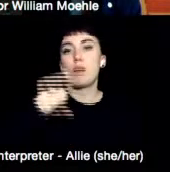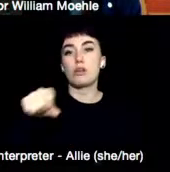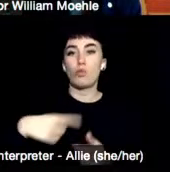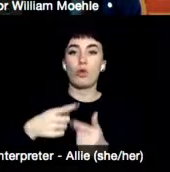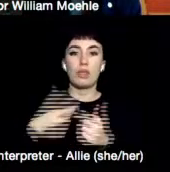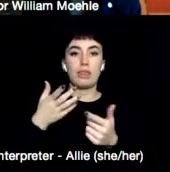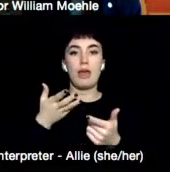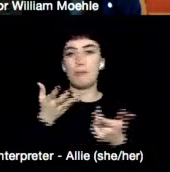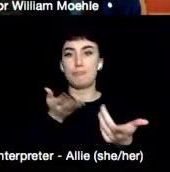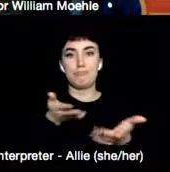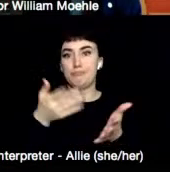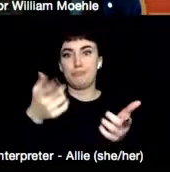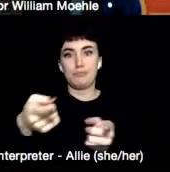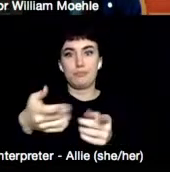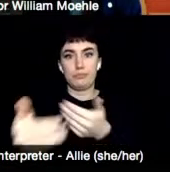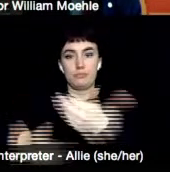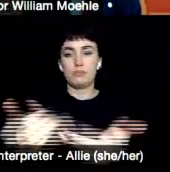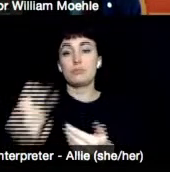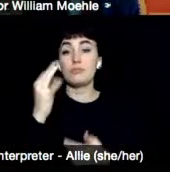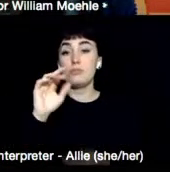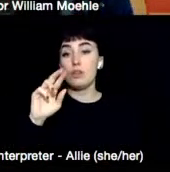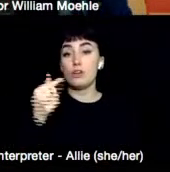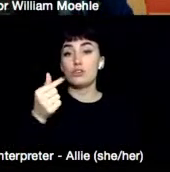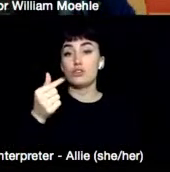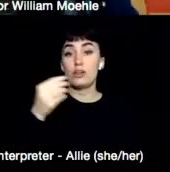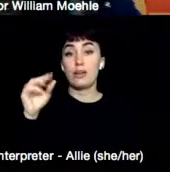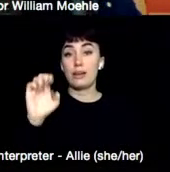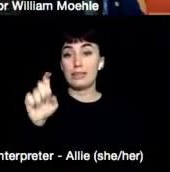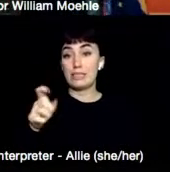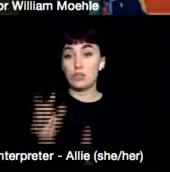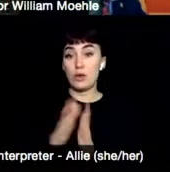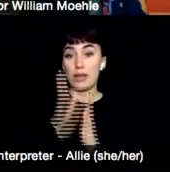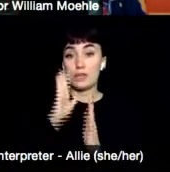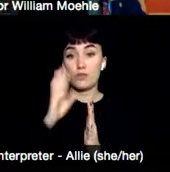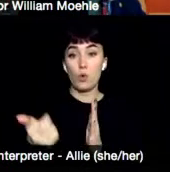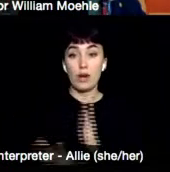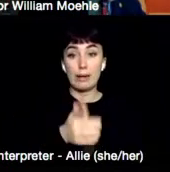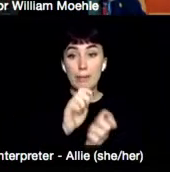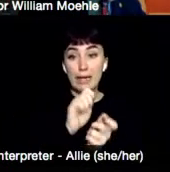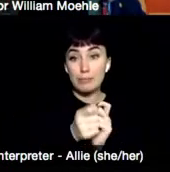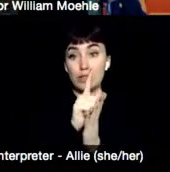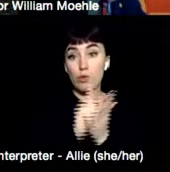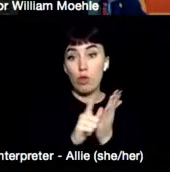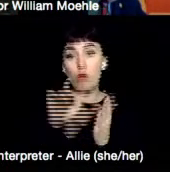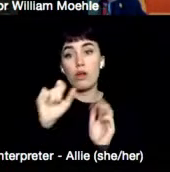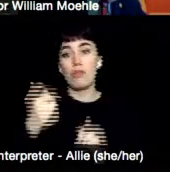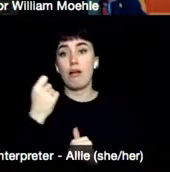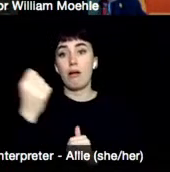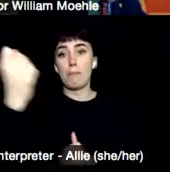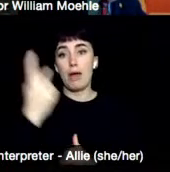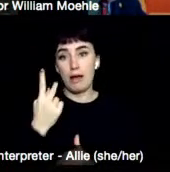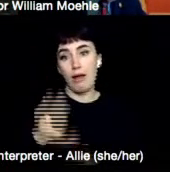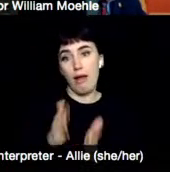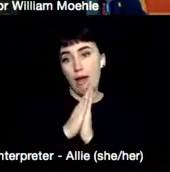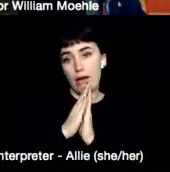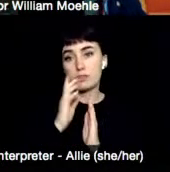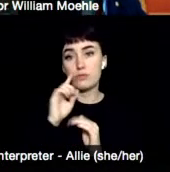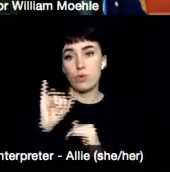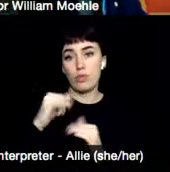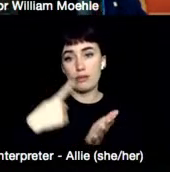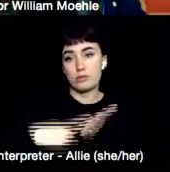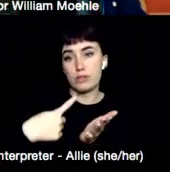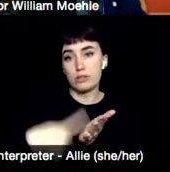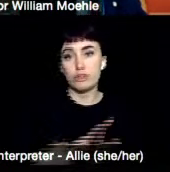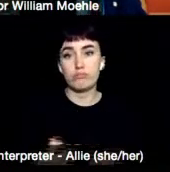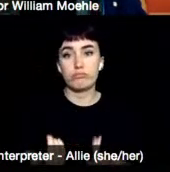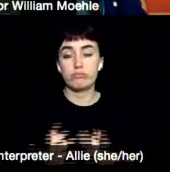as it will. And if RG&E needs to ask for an amendment, they can come back and have that discussion with you.